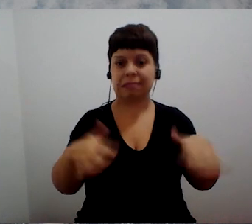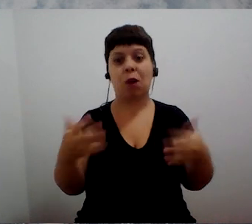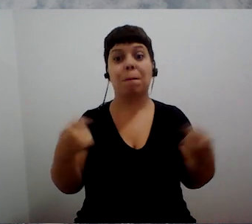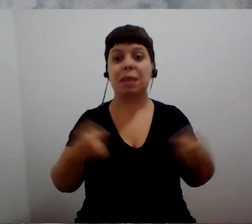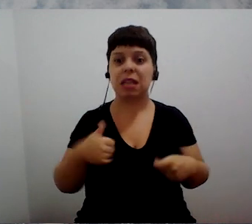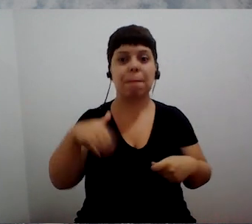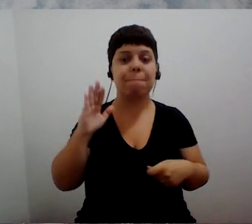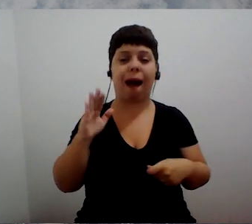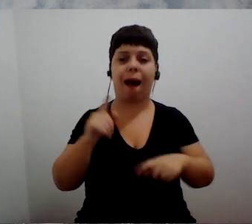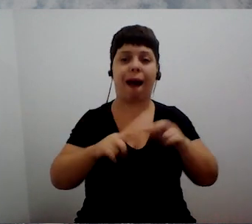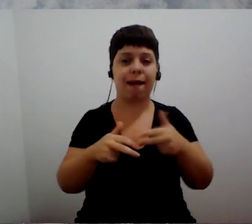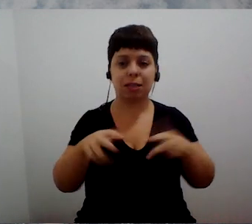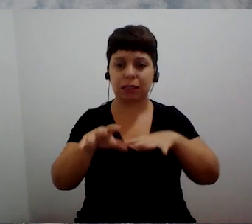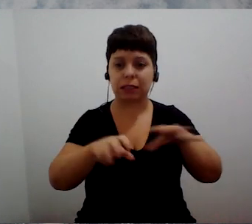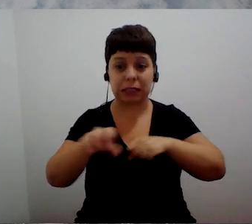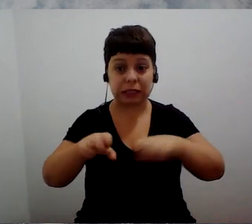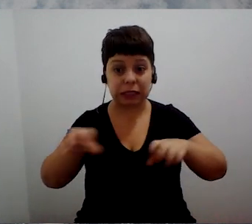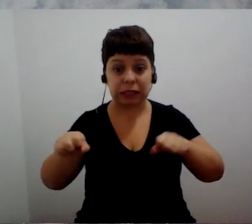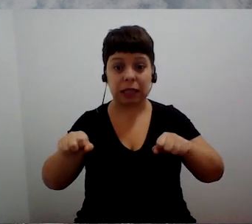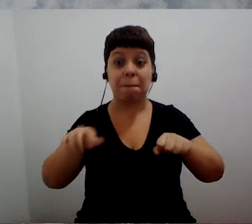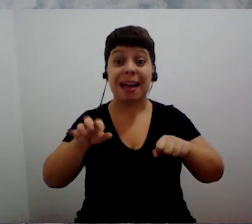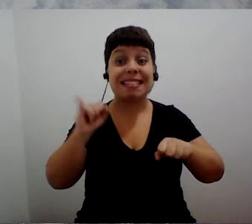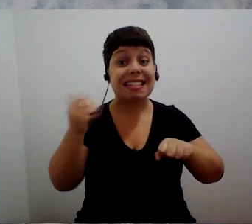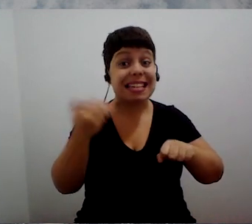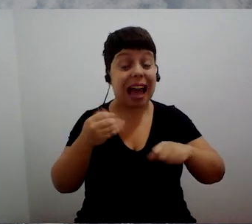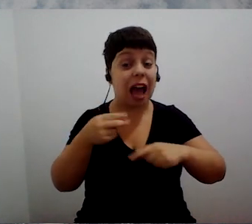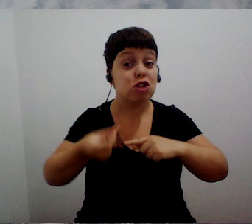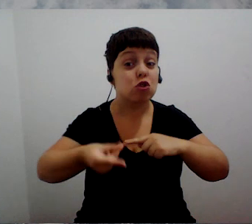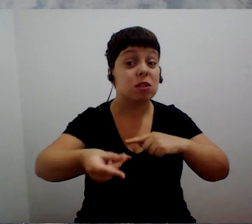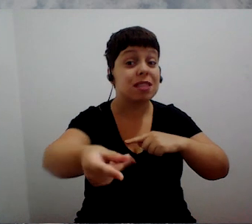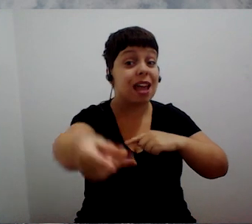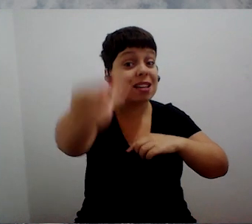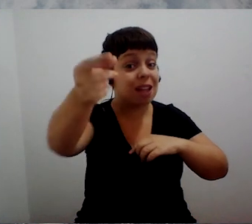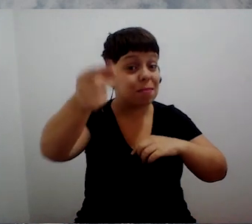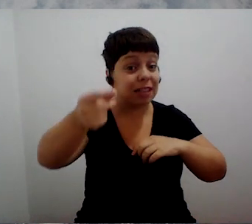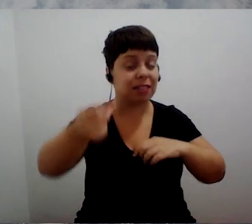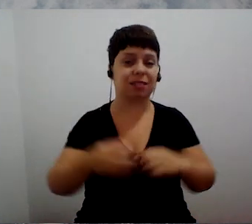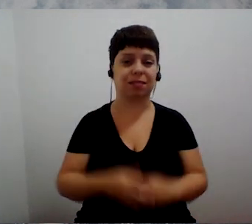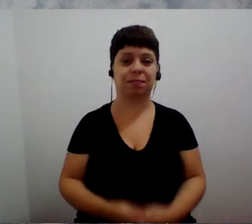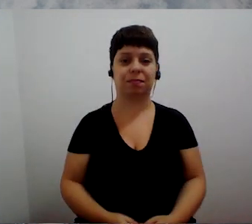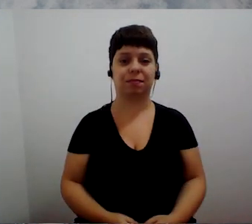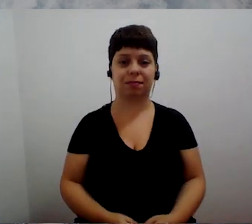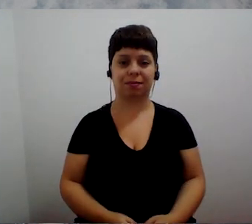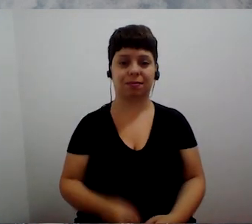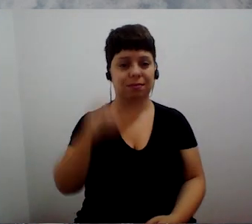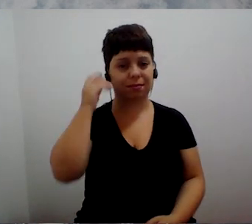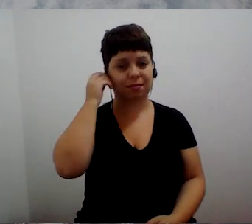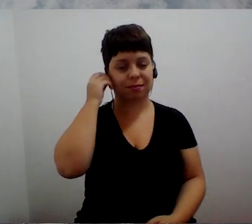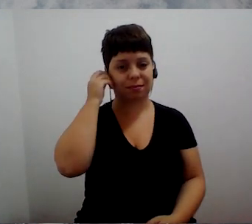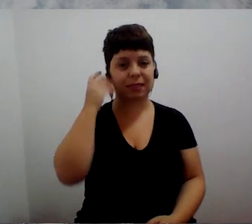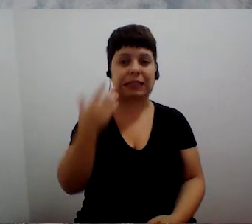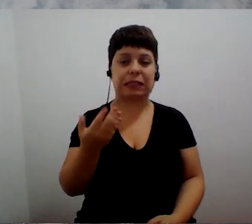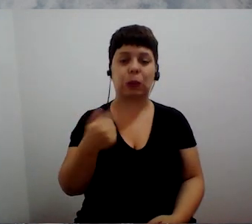and services from the ocean if we are to reach the sustainable development goals. Strengthening our resilience to similar shocks as